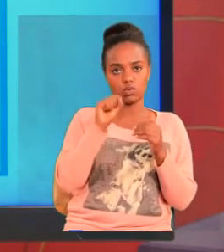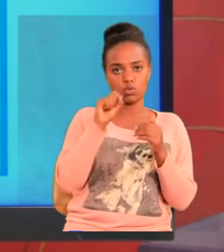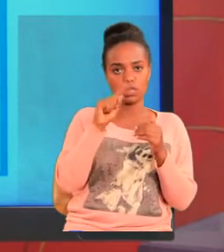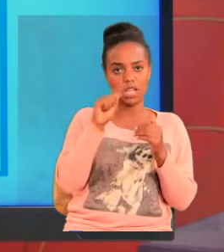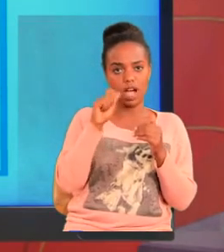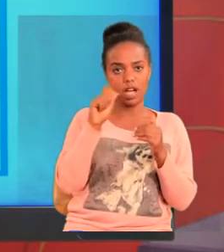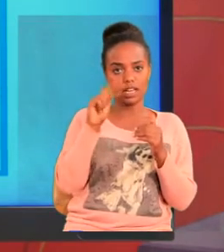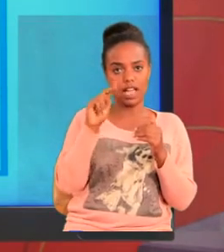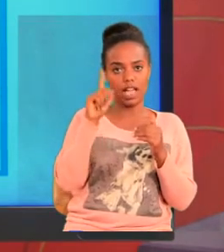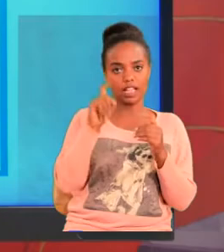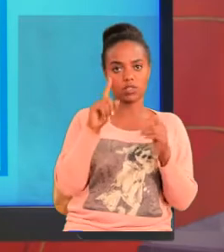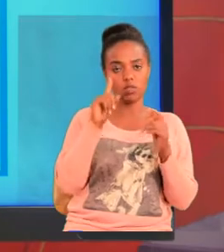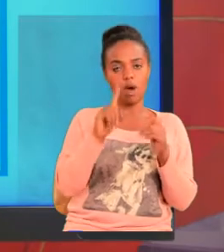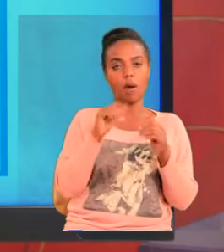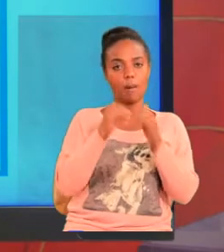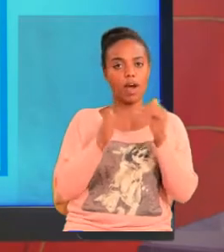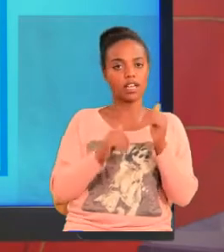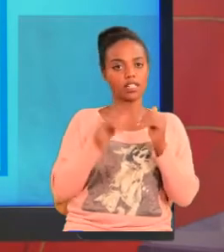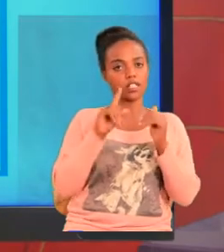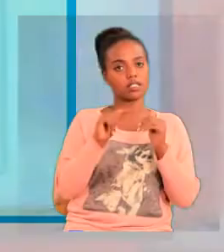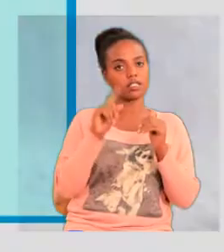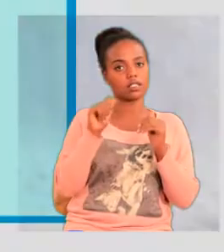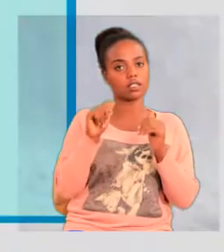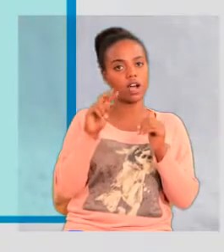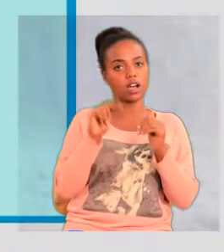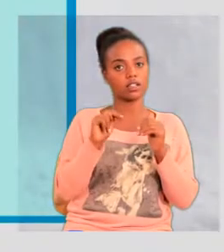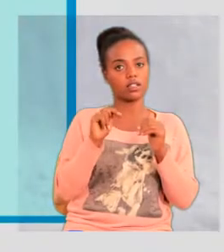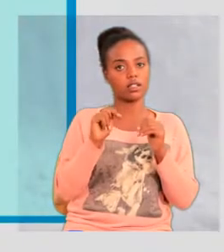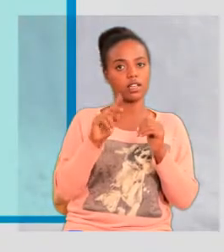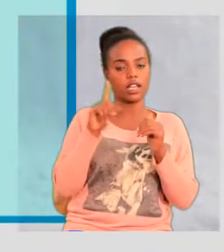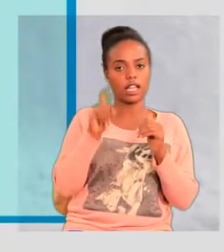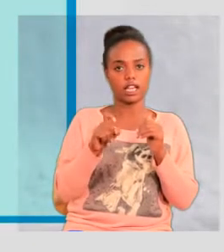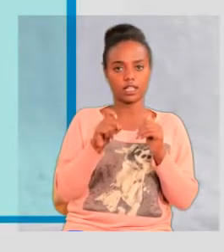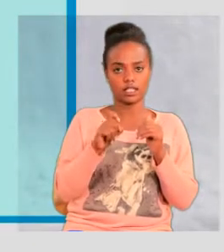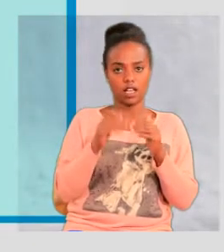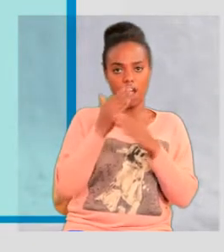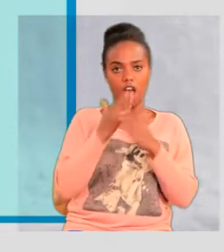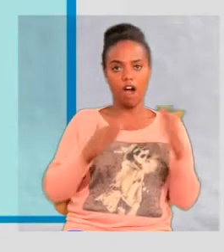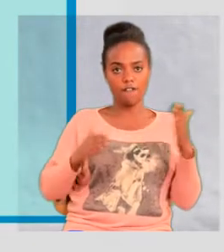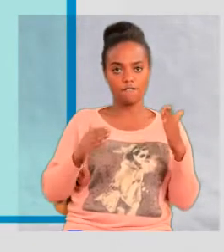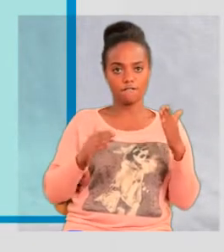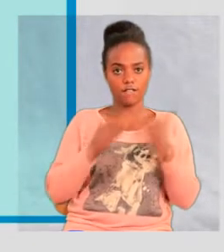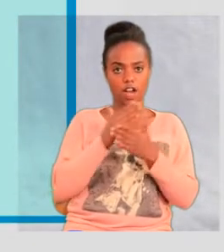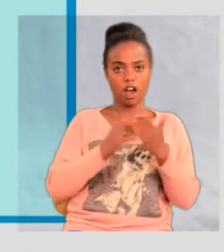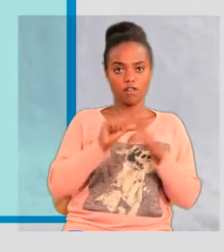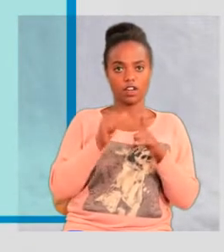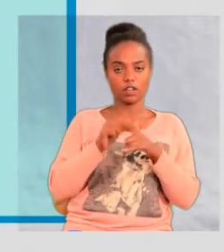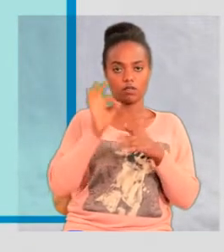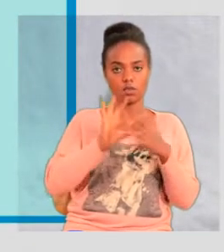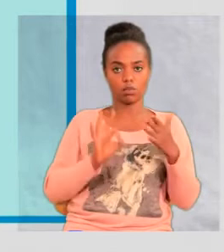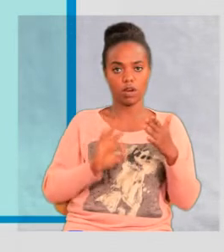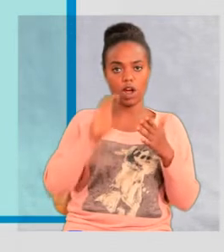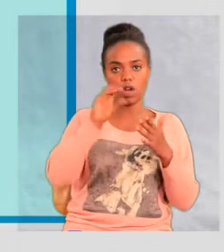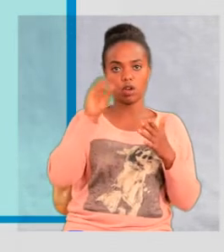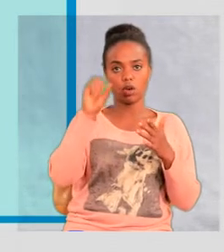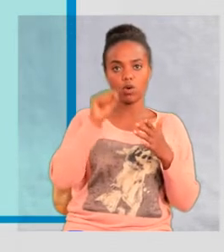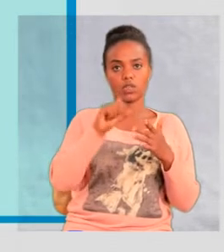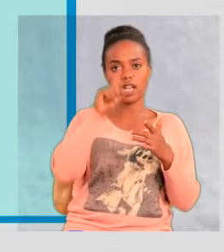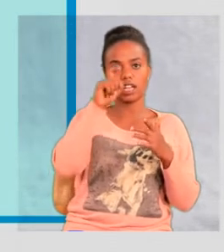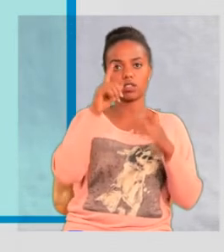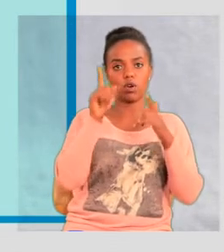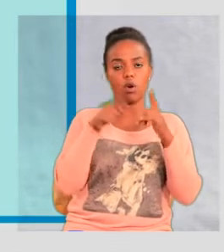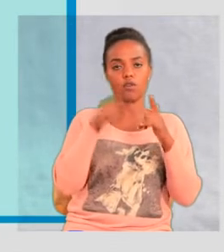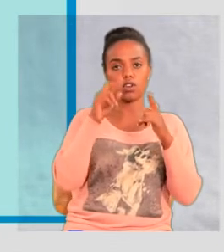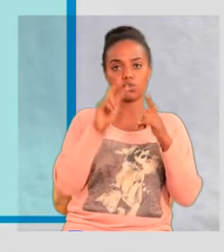x. And for half angle formula, you apply this one. Cos of x over 2